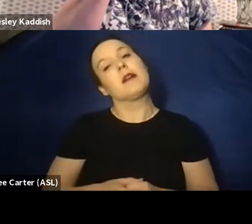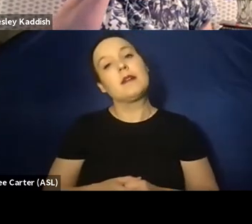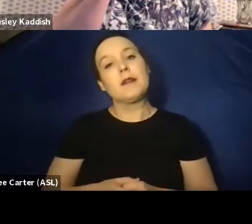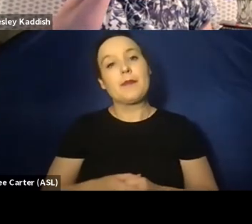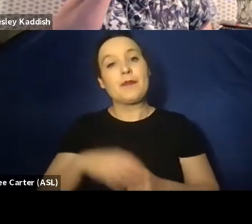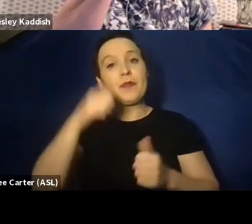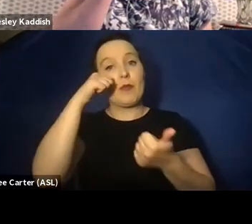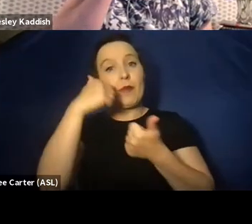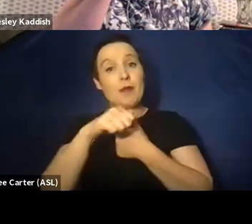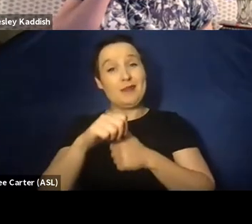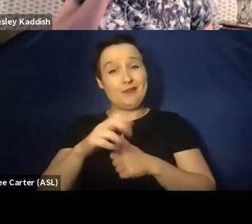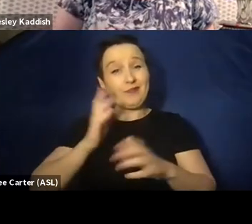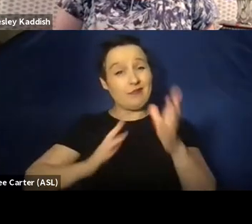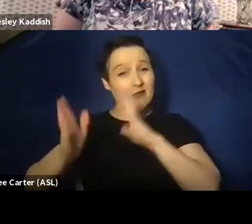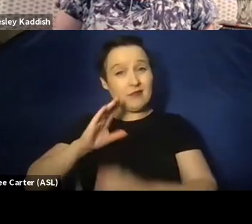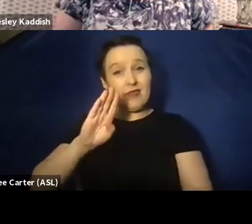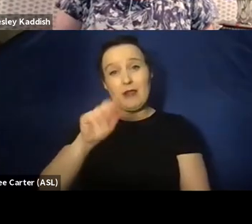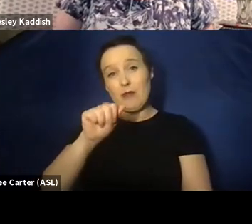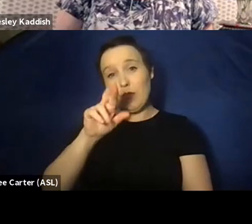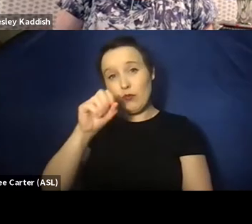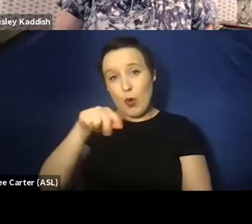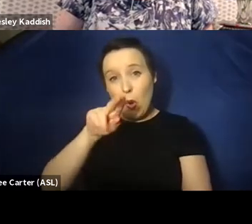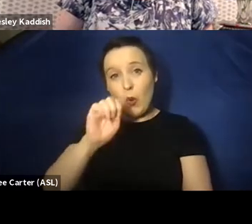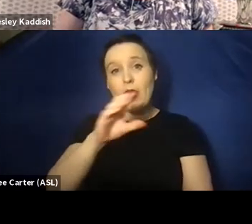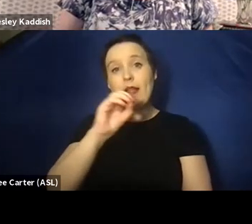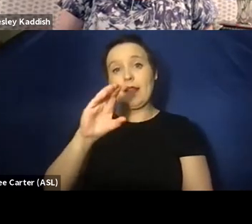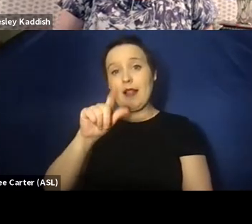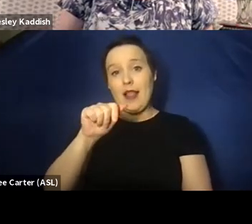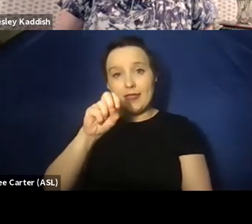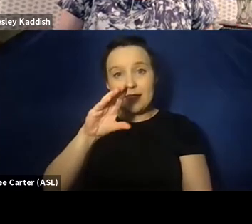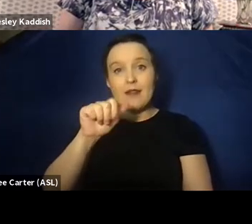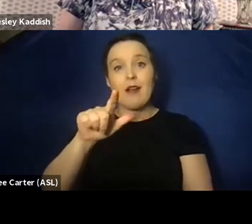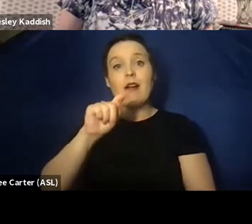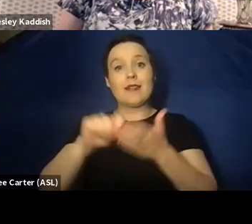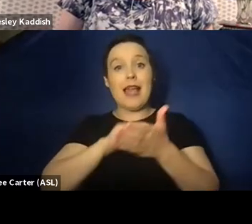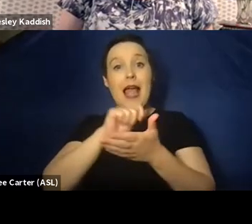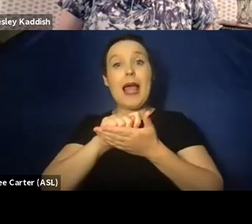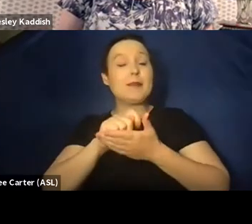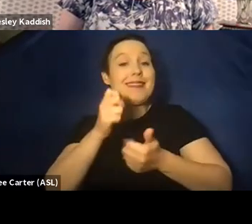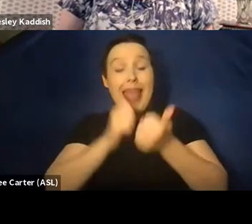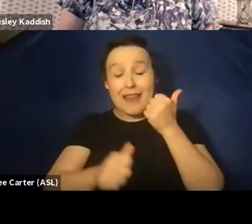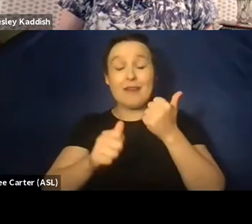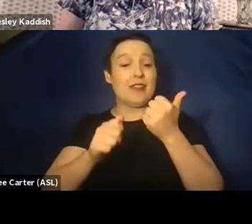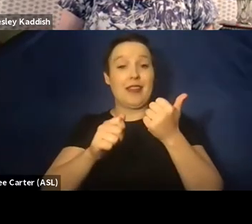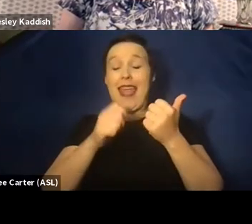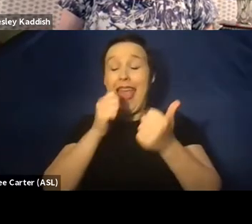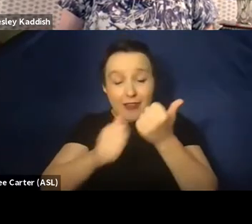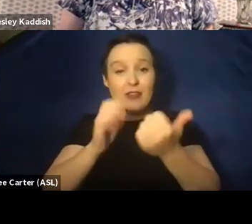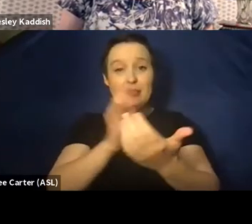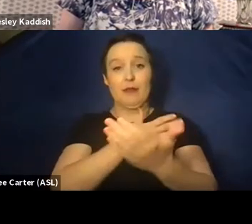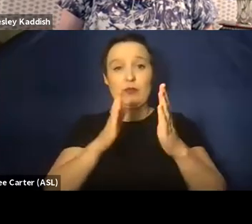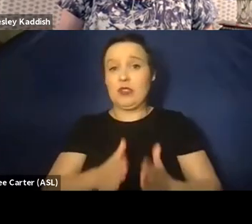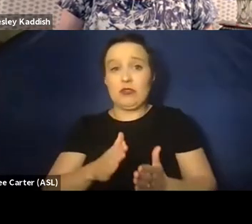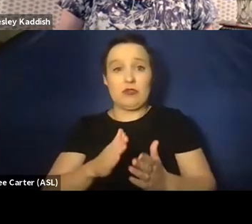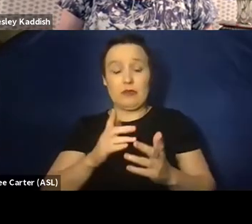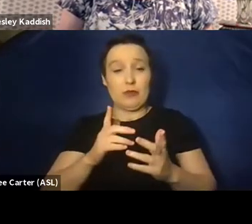in the Baroque and classical eras, everyone was doing it. Every single player was improvising their own cadenzas. Nothing was notated